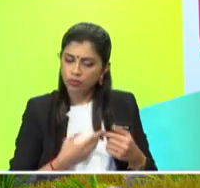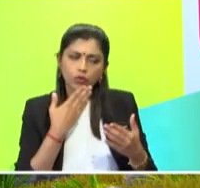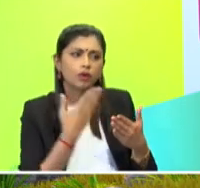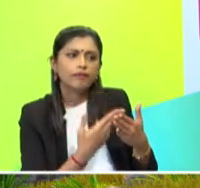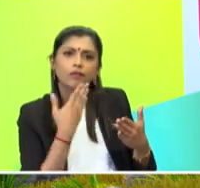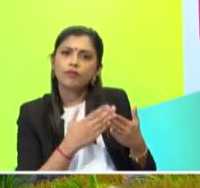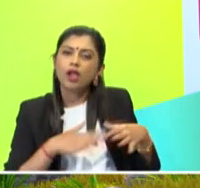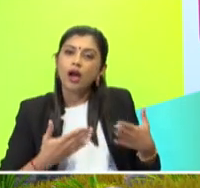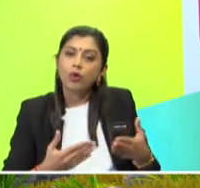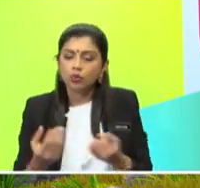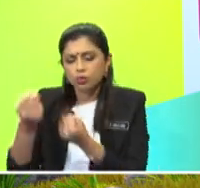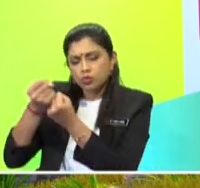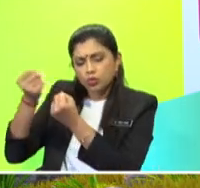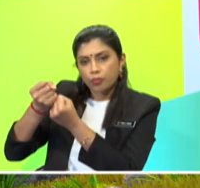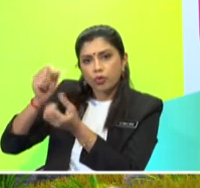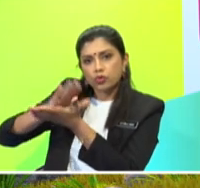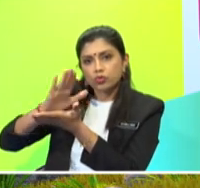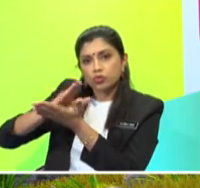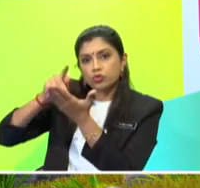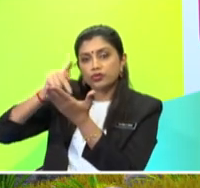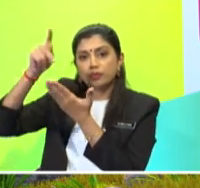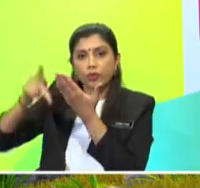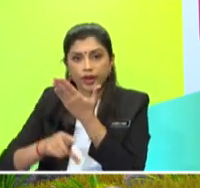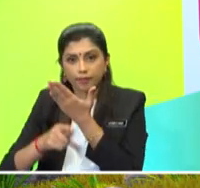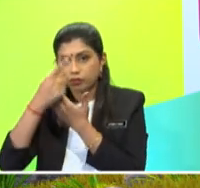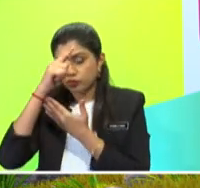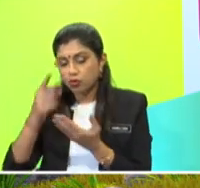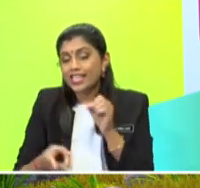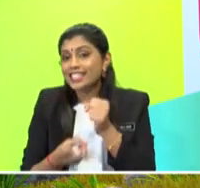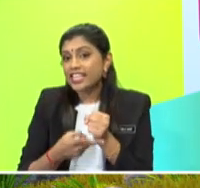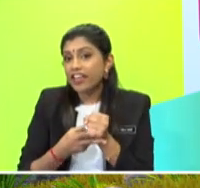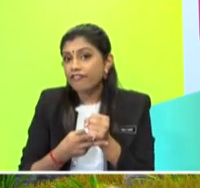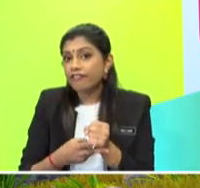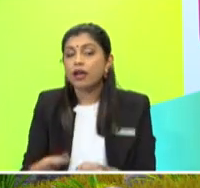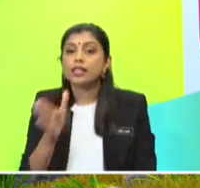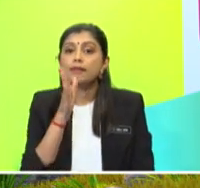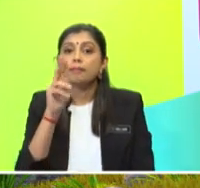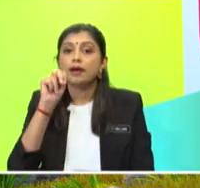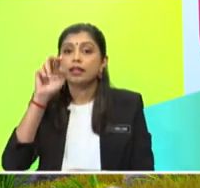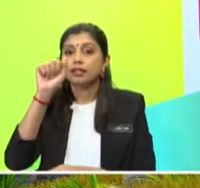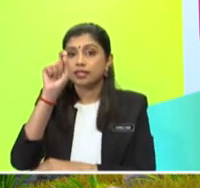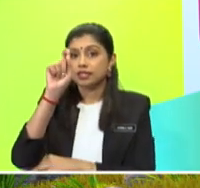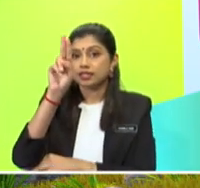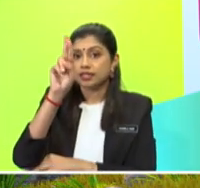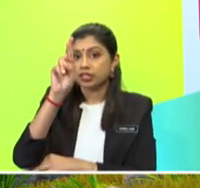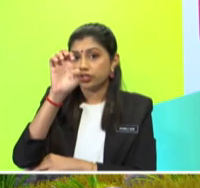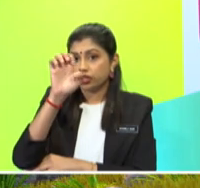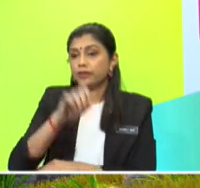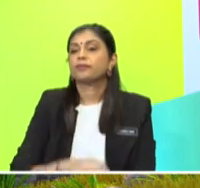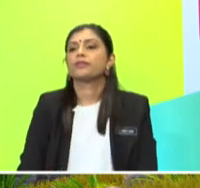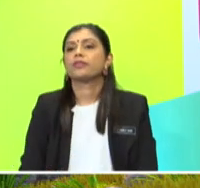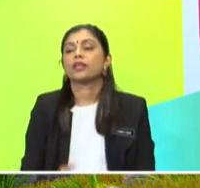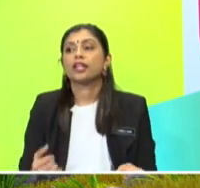organize programs on Save the Mother Nature. All right, so now let us proceed to the last one, that is